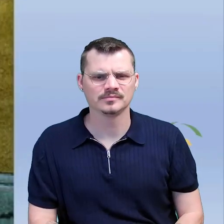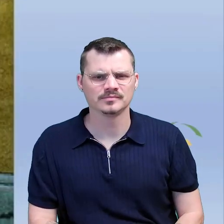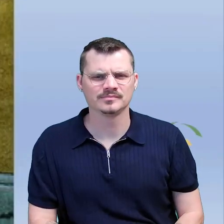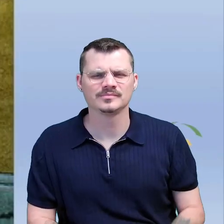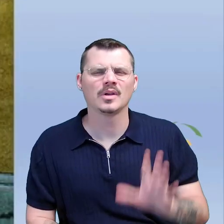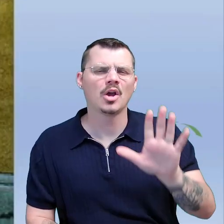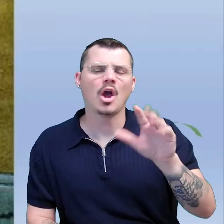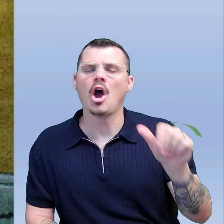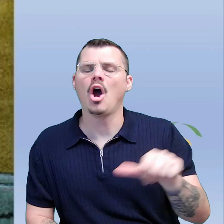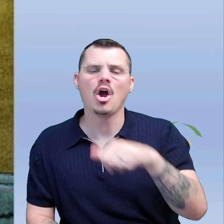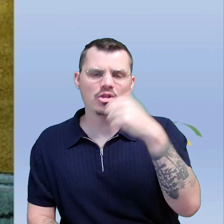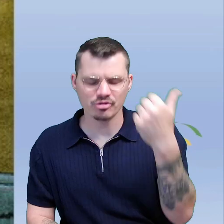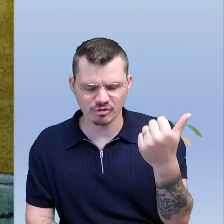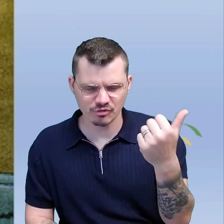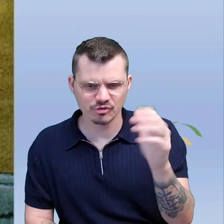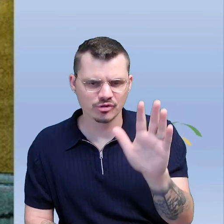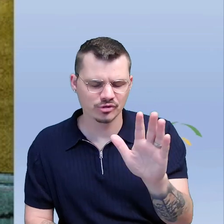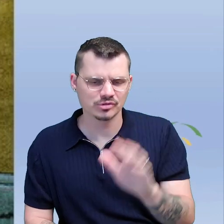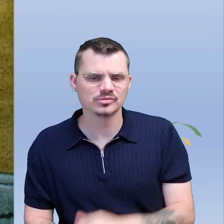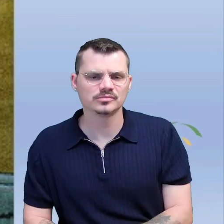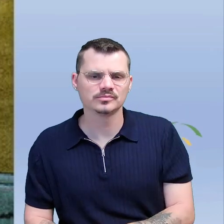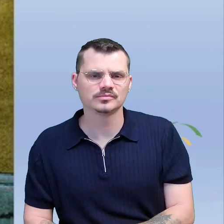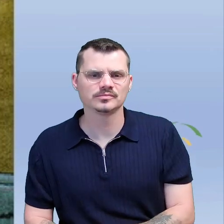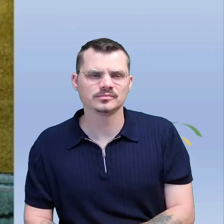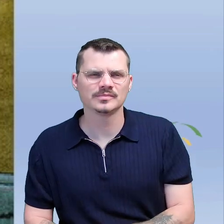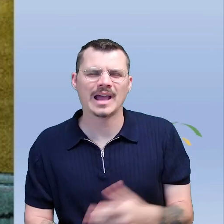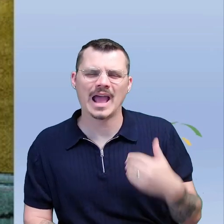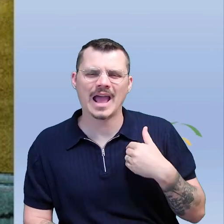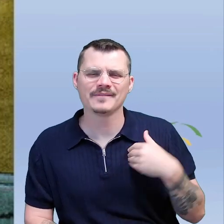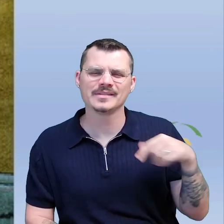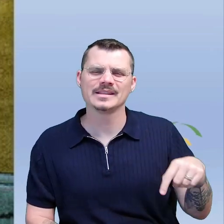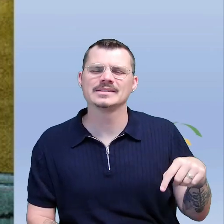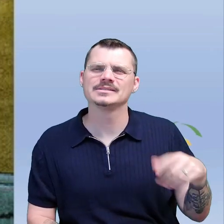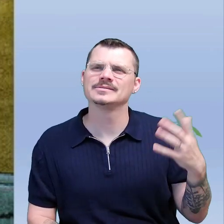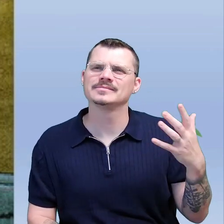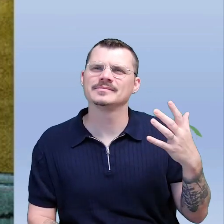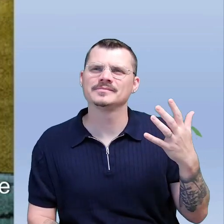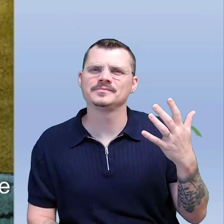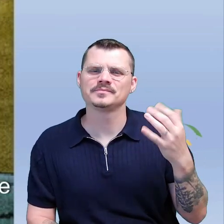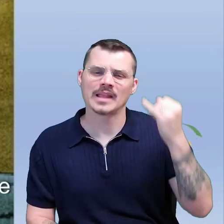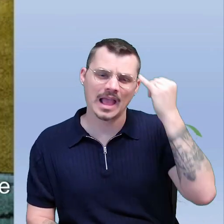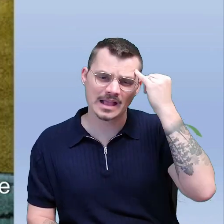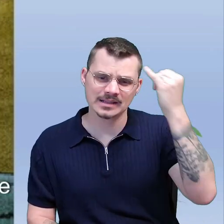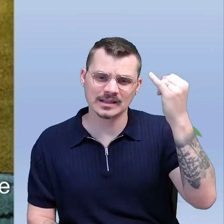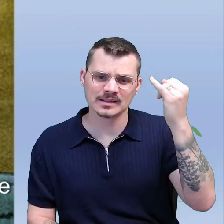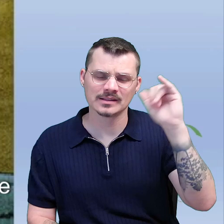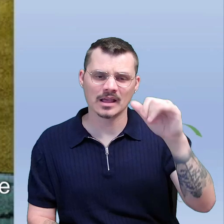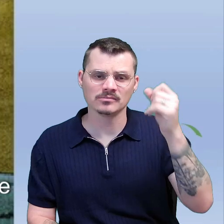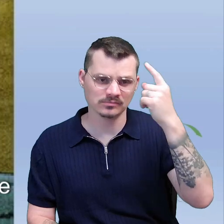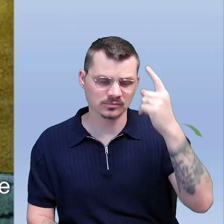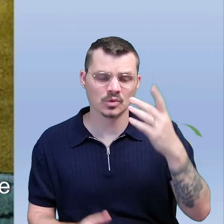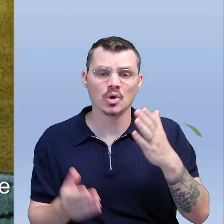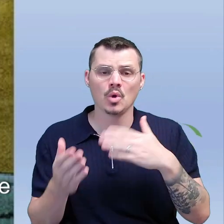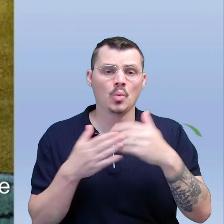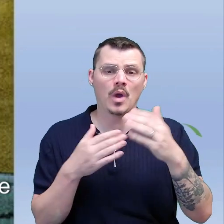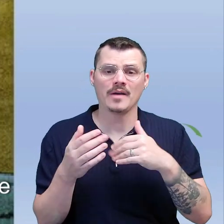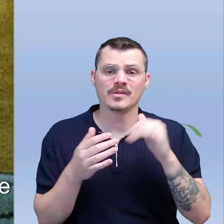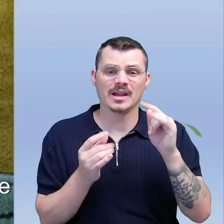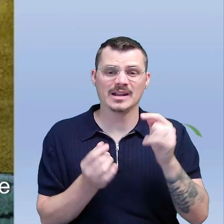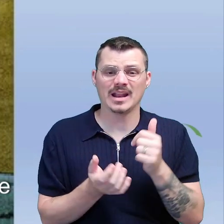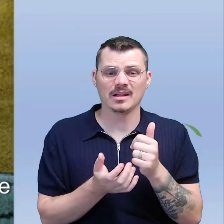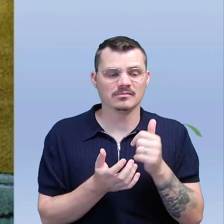The other thing is this idea of this, whatever it was,